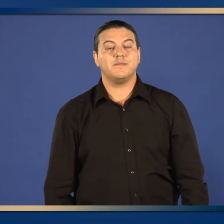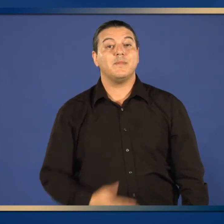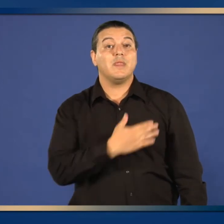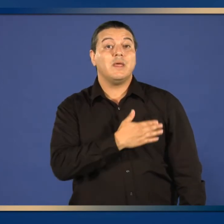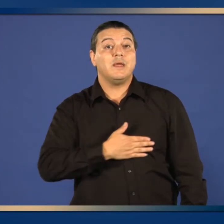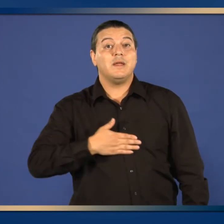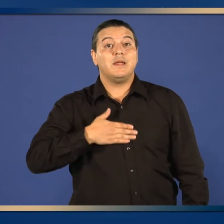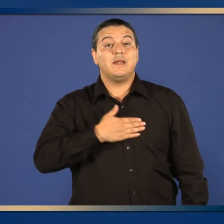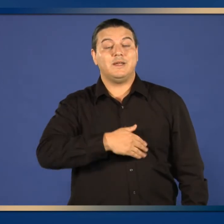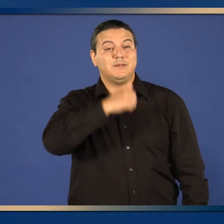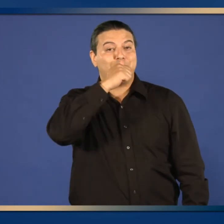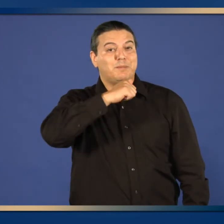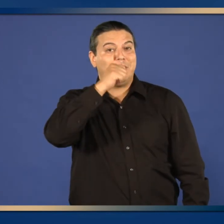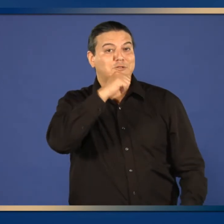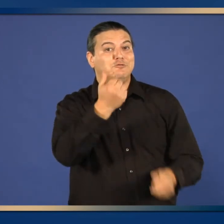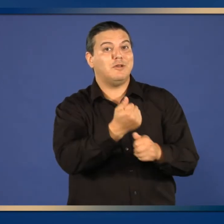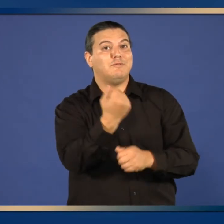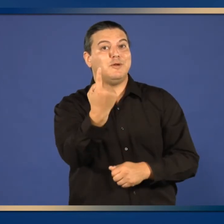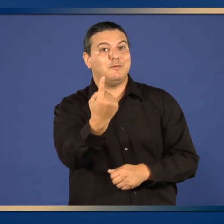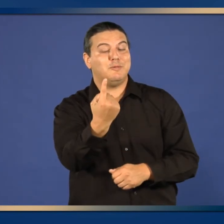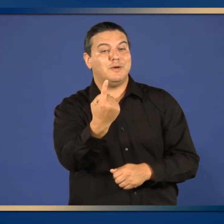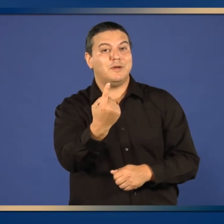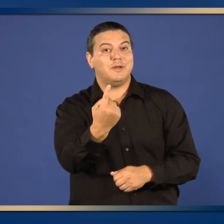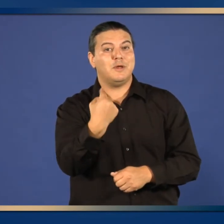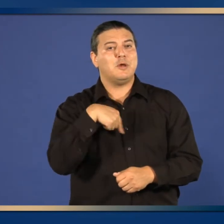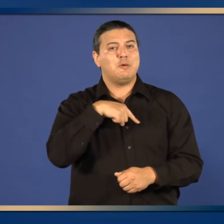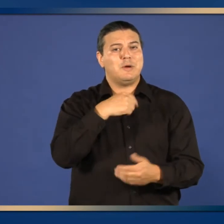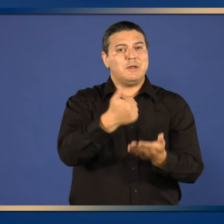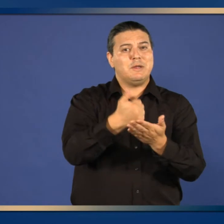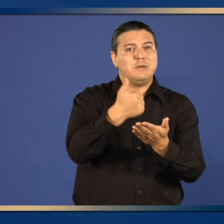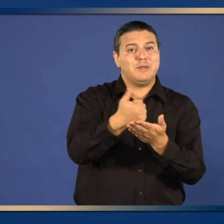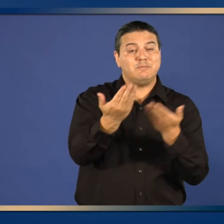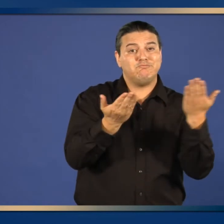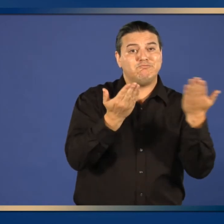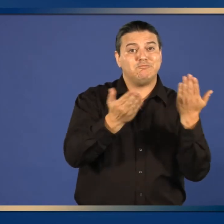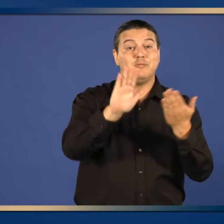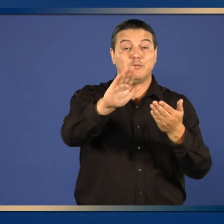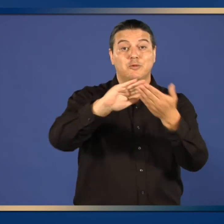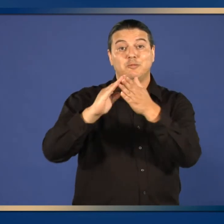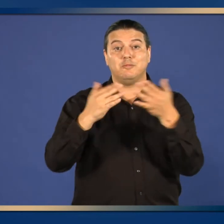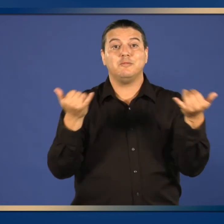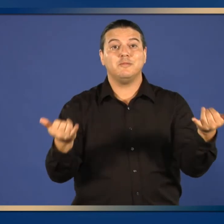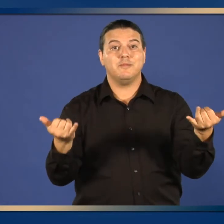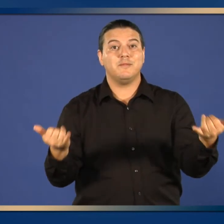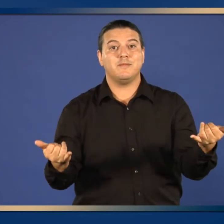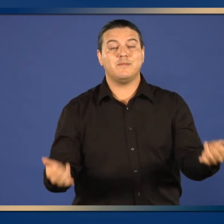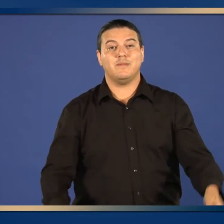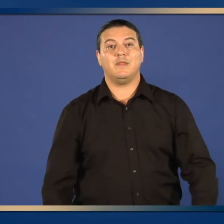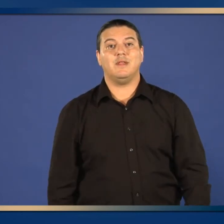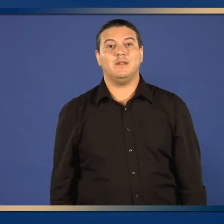Please be patient with everyone as we serve your community during this event.